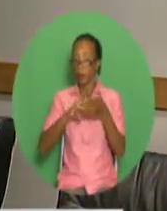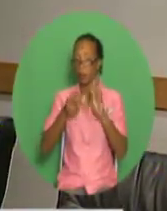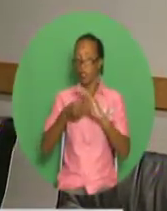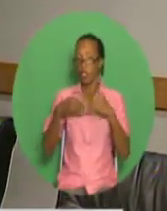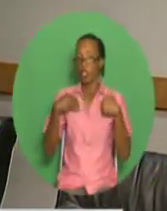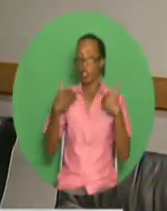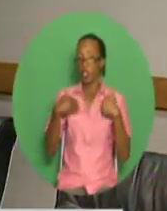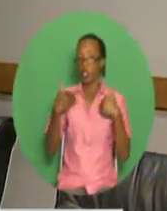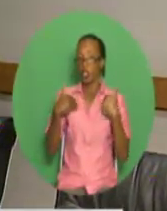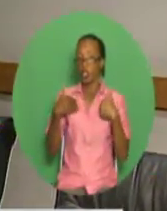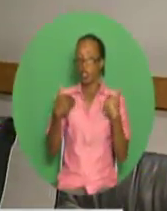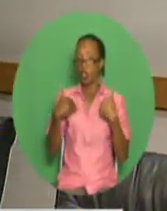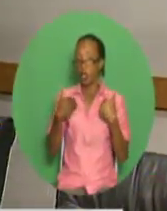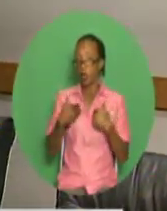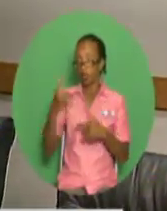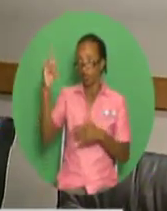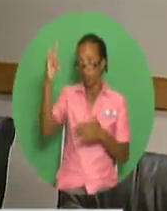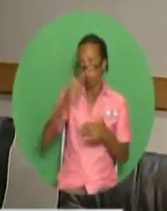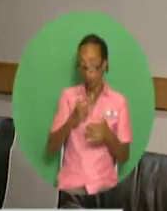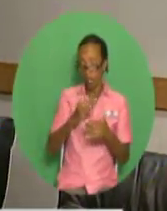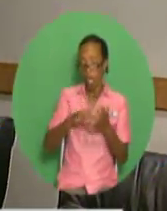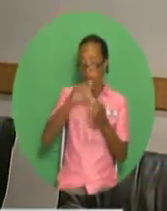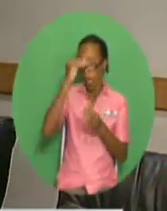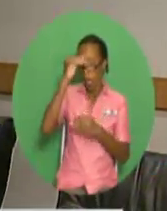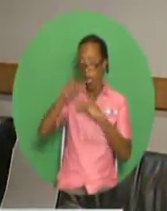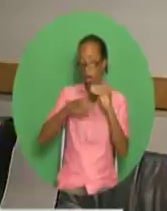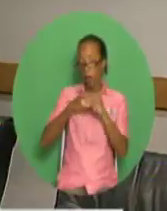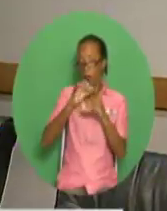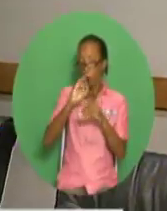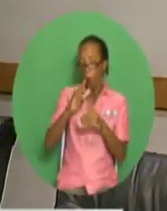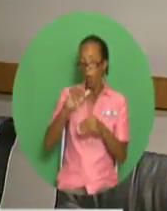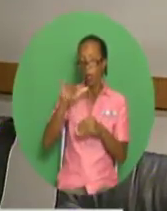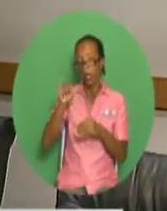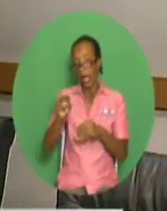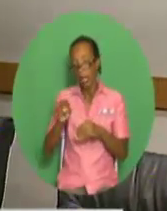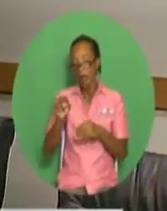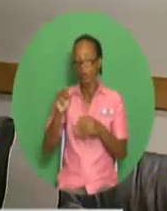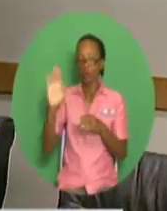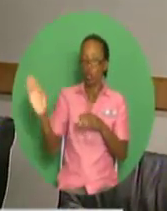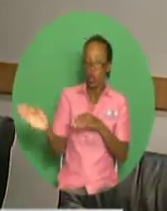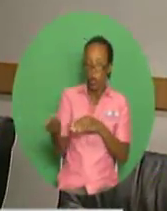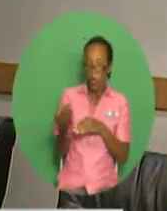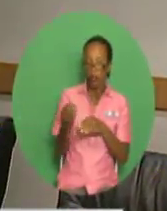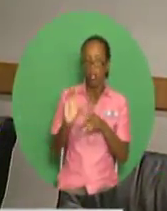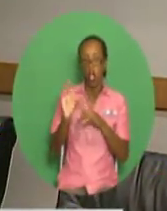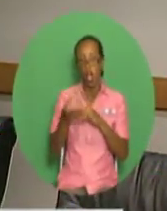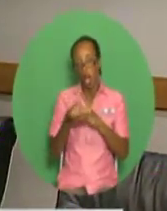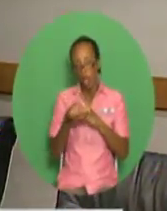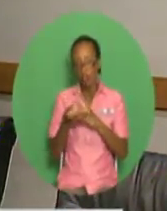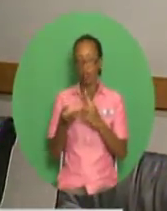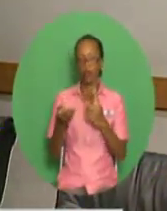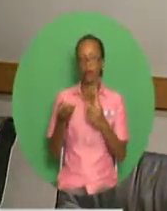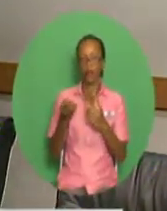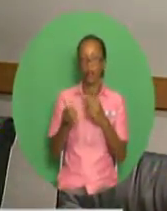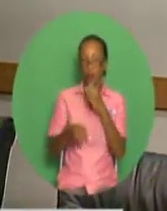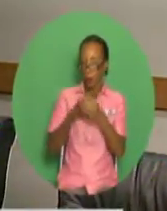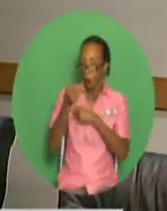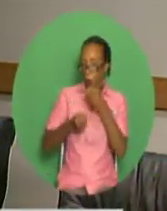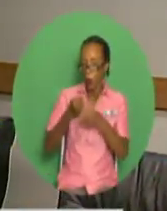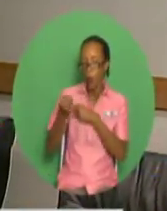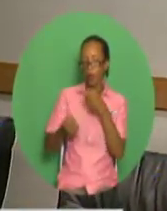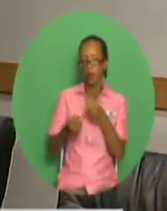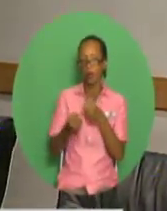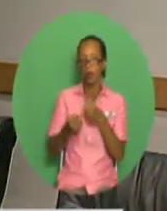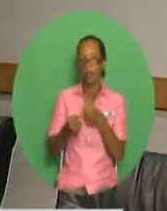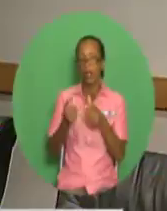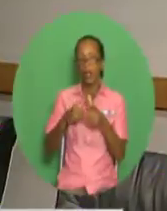to Trinidad and Tobago to learn new things, whether it's oil and gas, culture, cricket, whatever different industries we may have in terms of sport or other